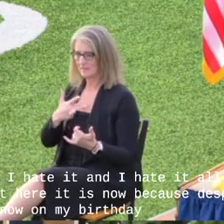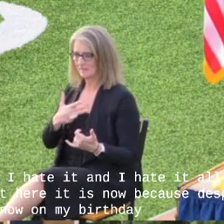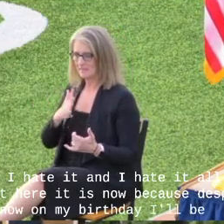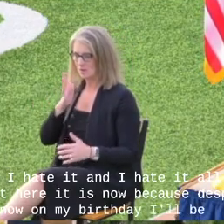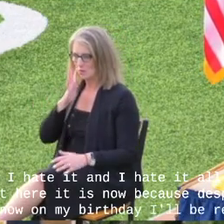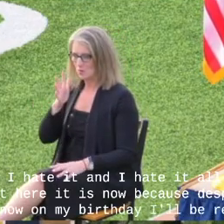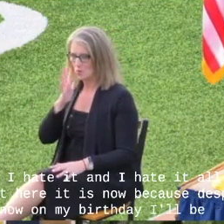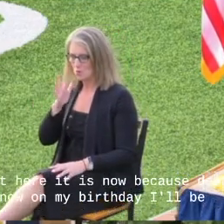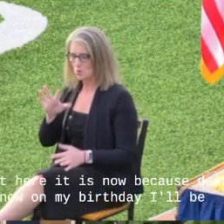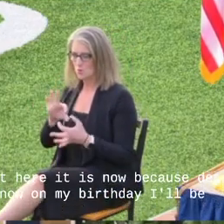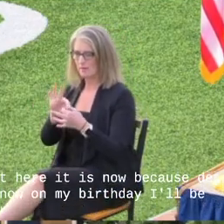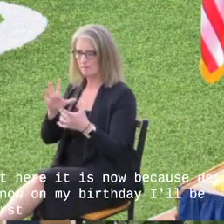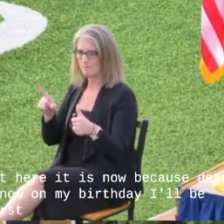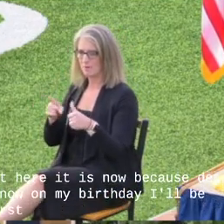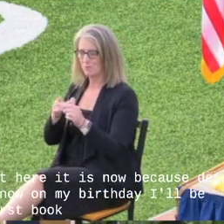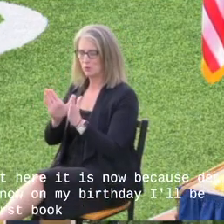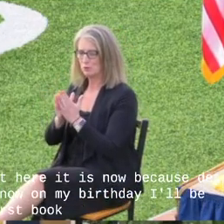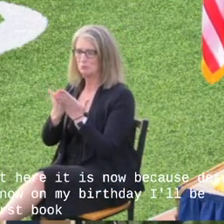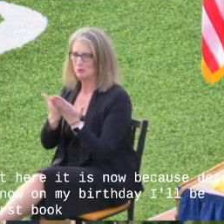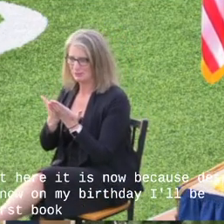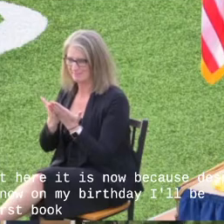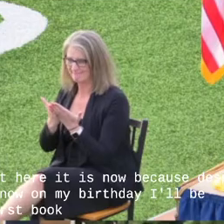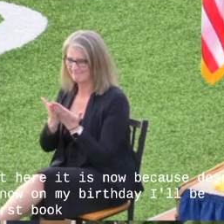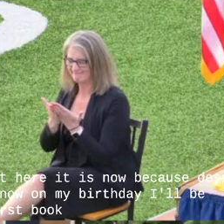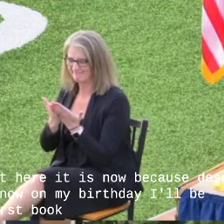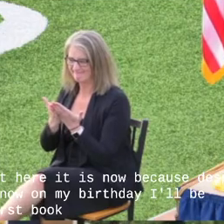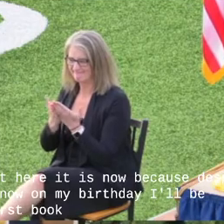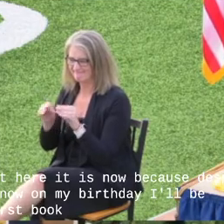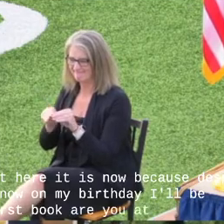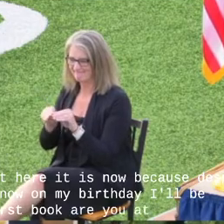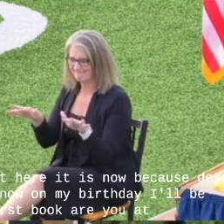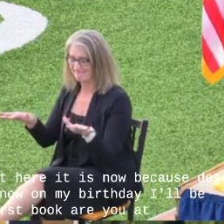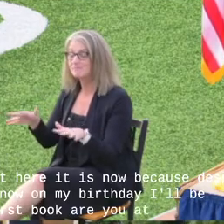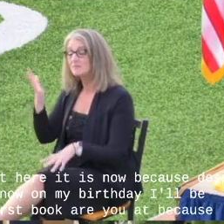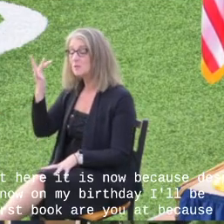I'll be releasing my first book. Oh, yeah.